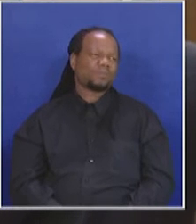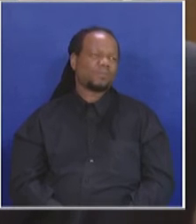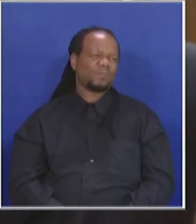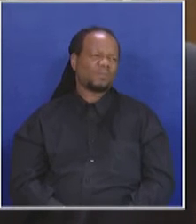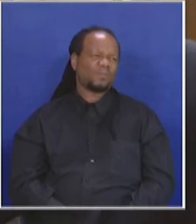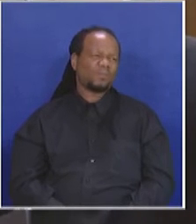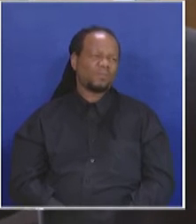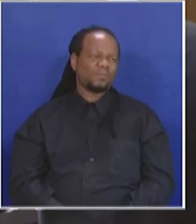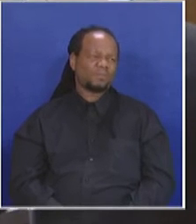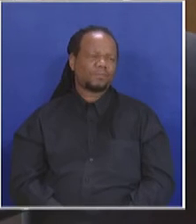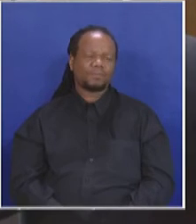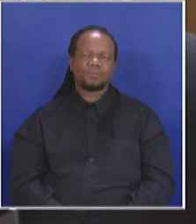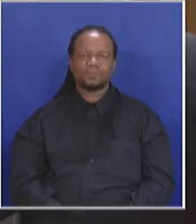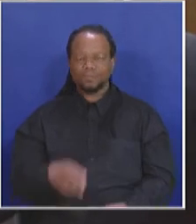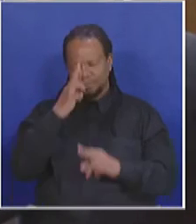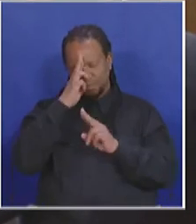Honorable Chair,